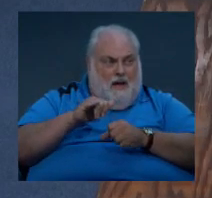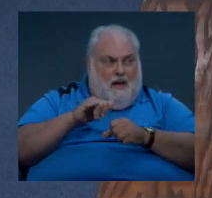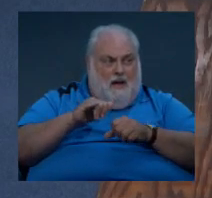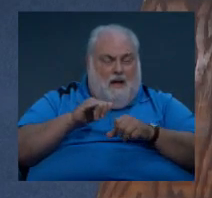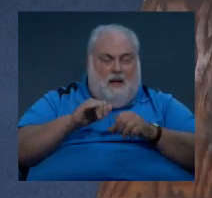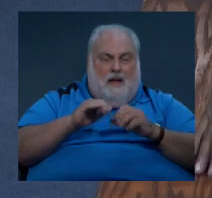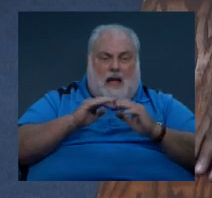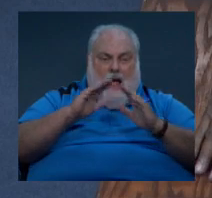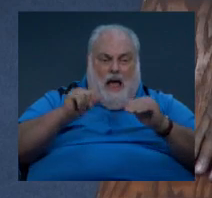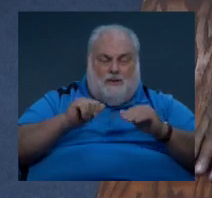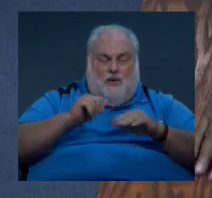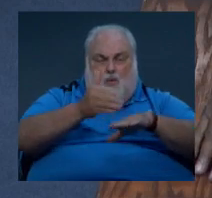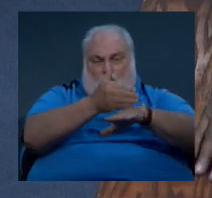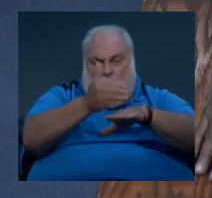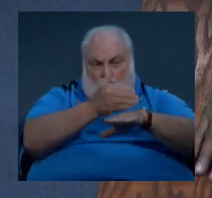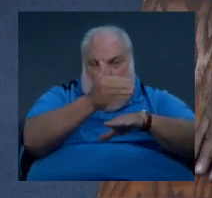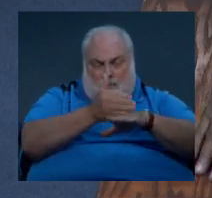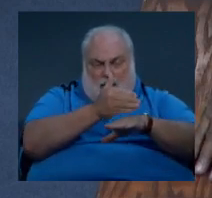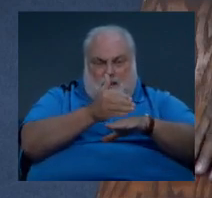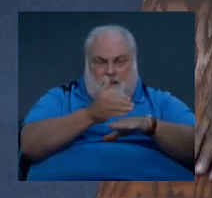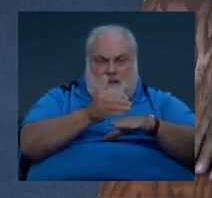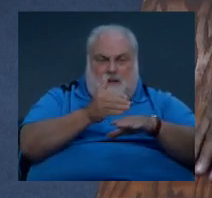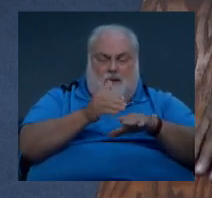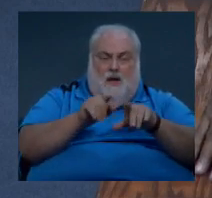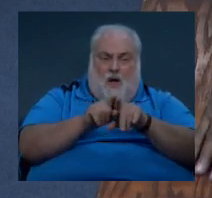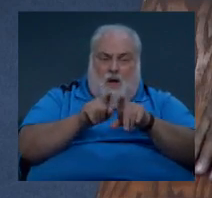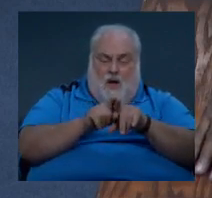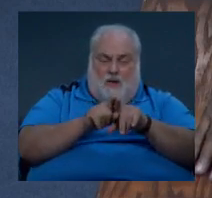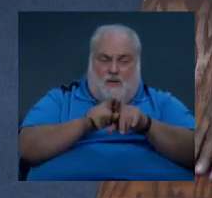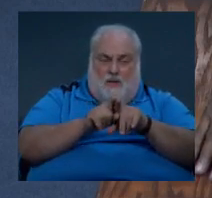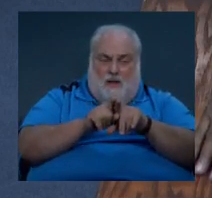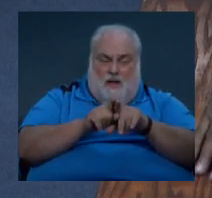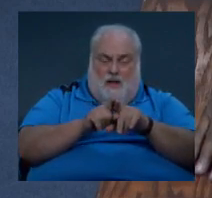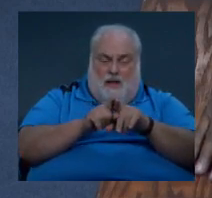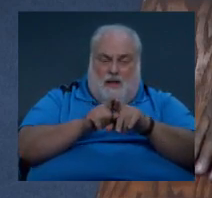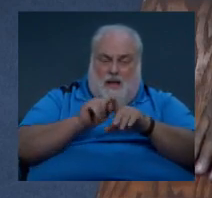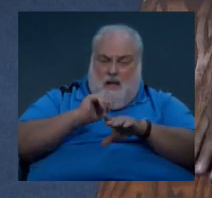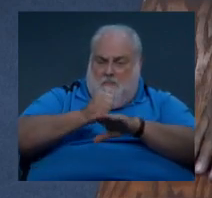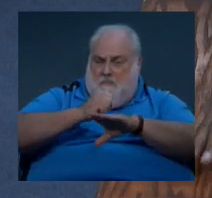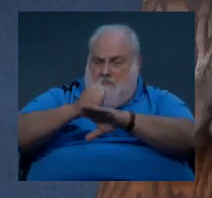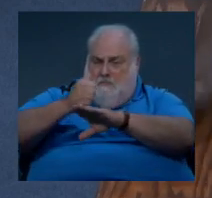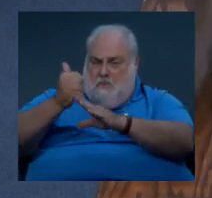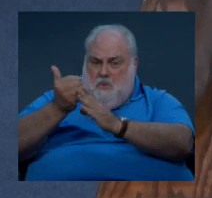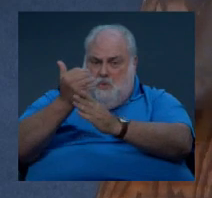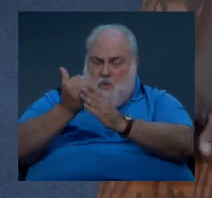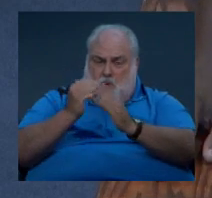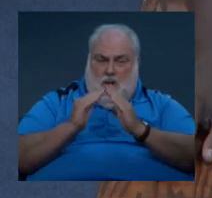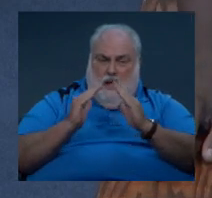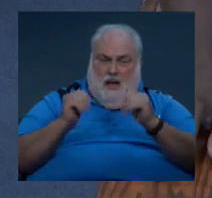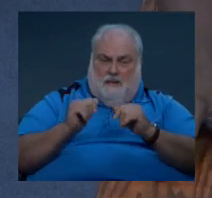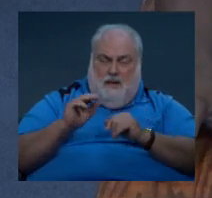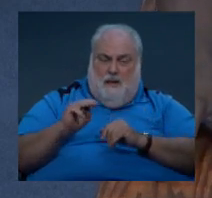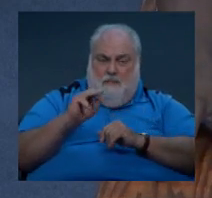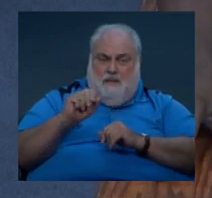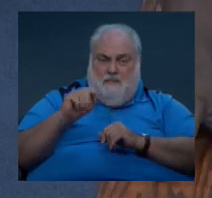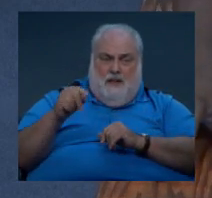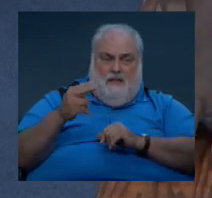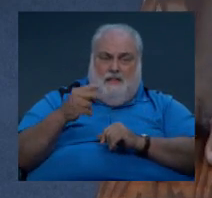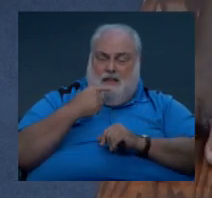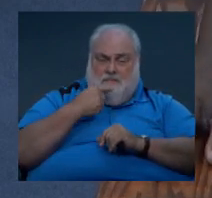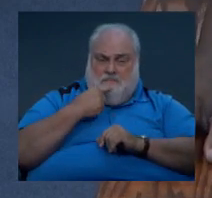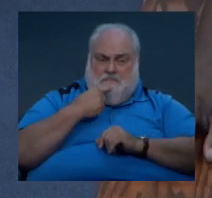houses refurbished and also building new houses. Mrs. Smith said she didn't have